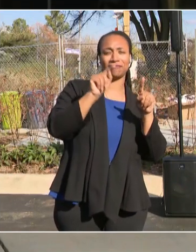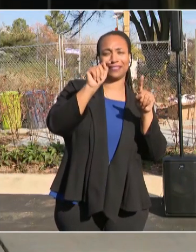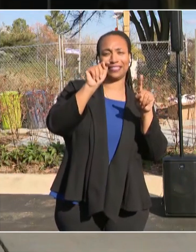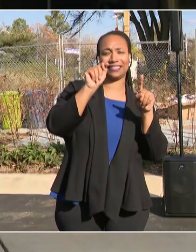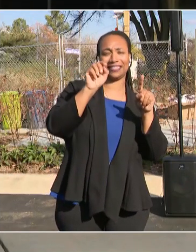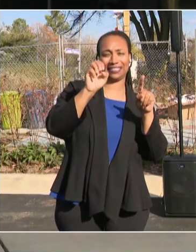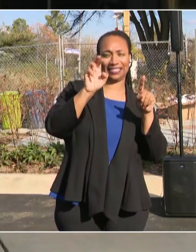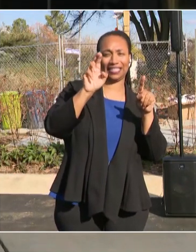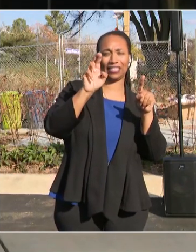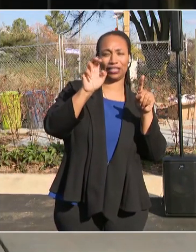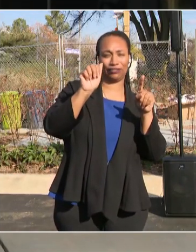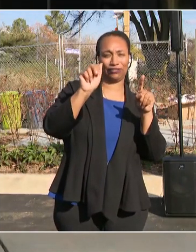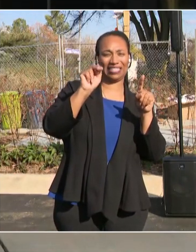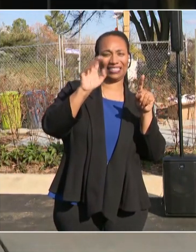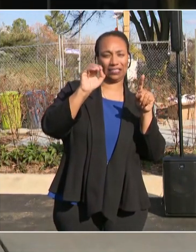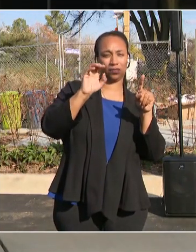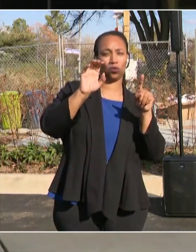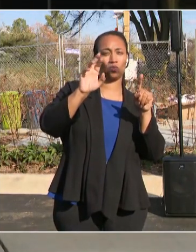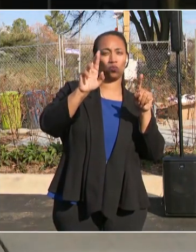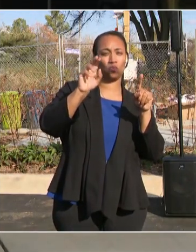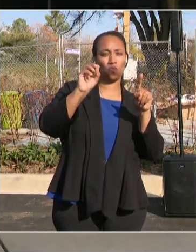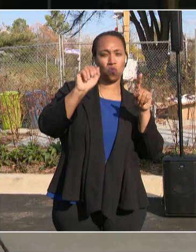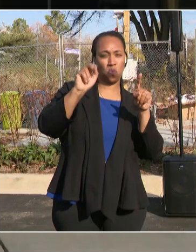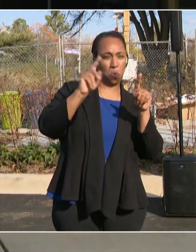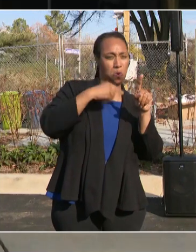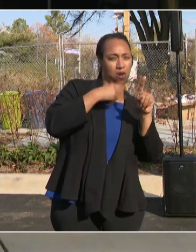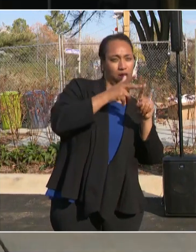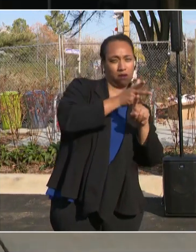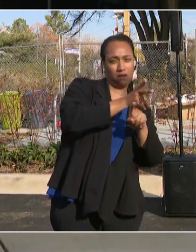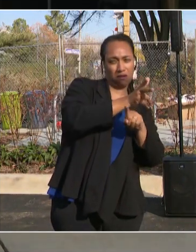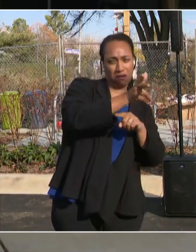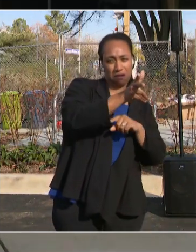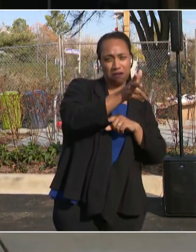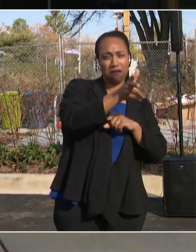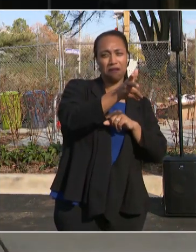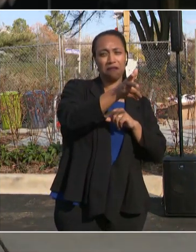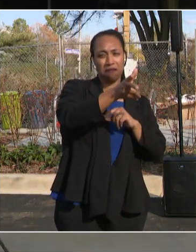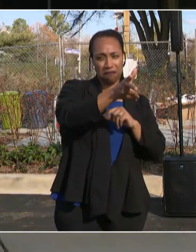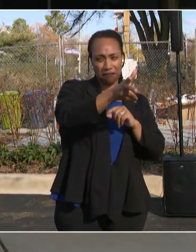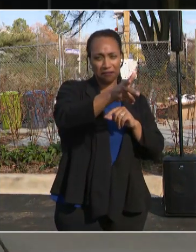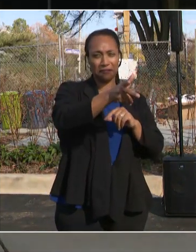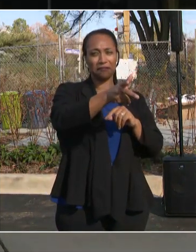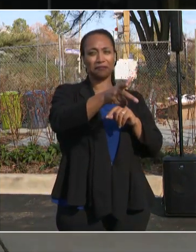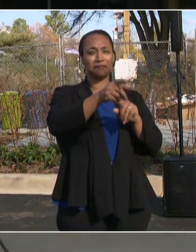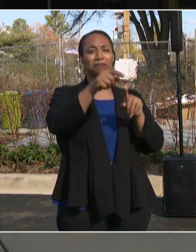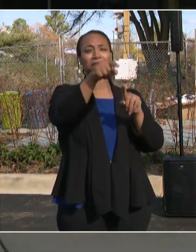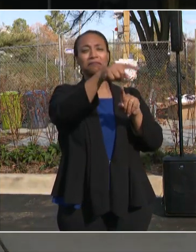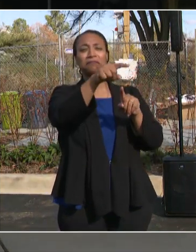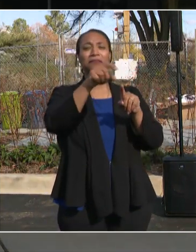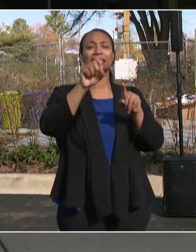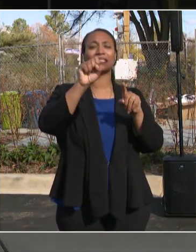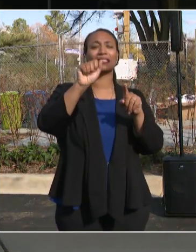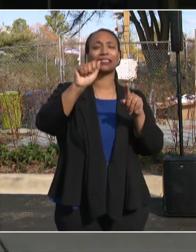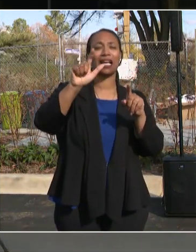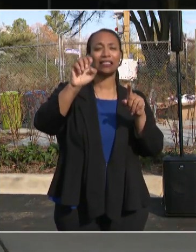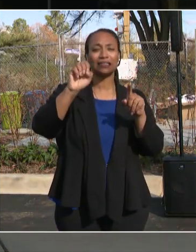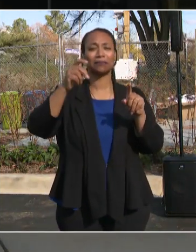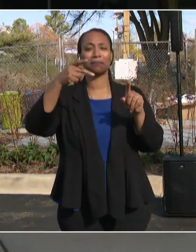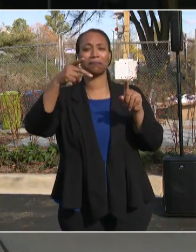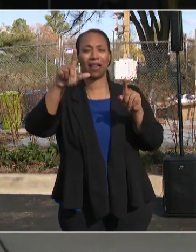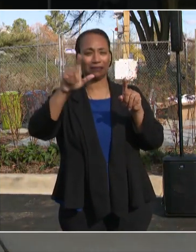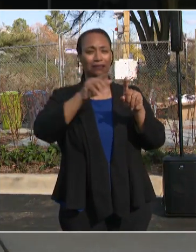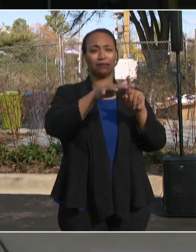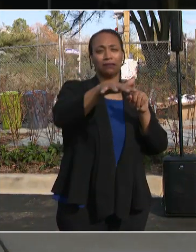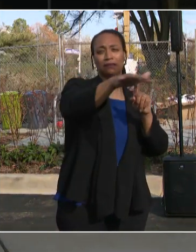Sales Place back there behind there. And I'll never forget, my mom whooped my butt one time because we were over there playing on the rooftop. And word got back that